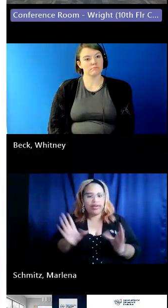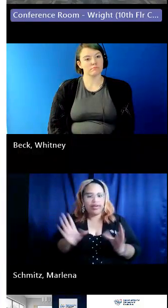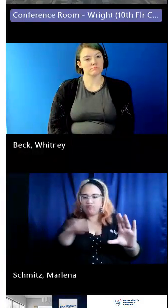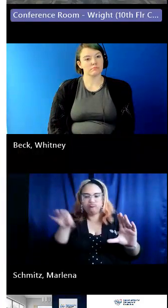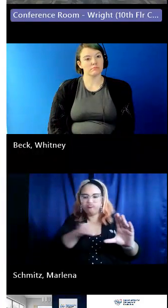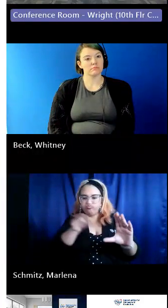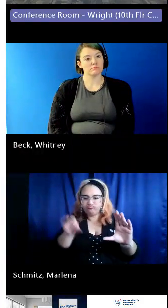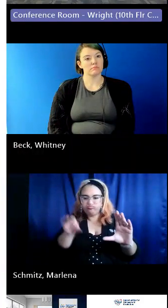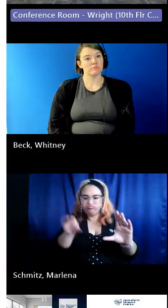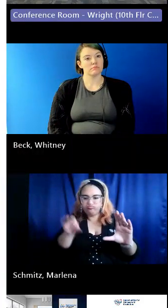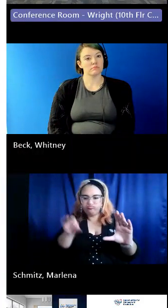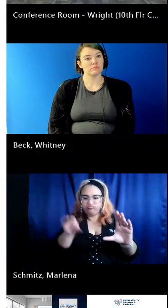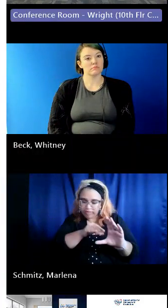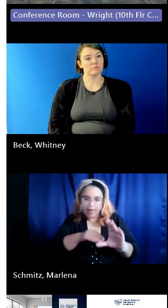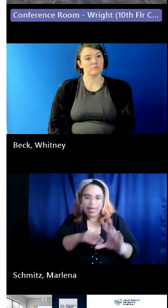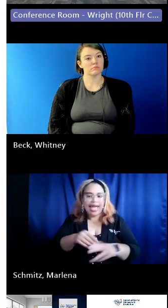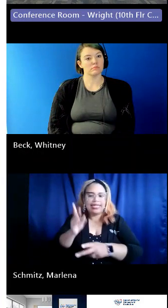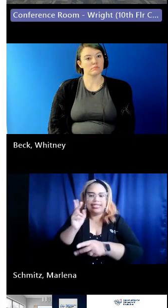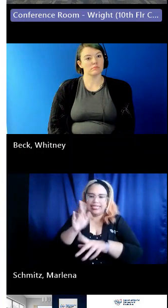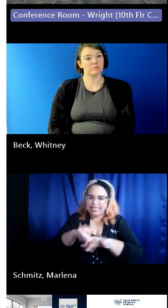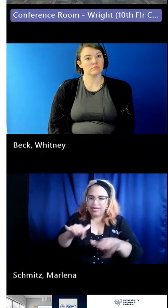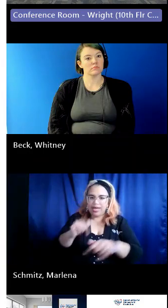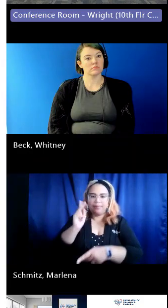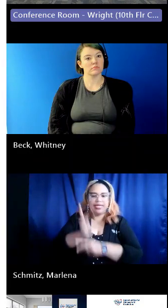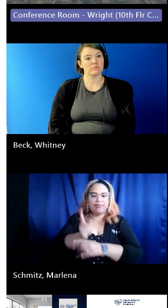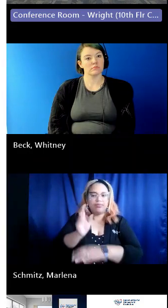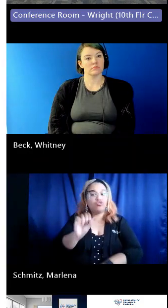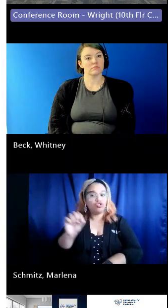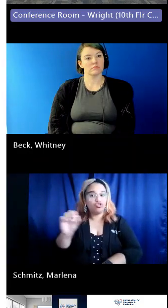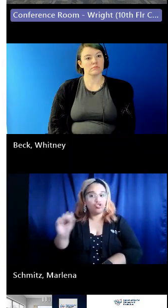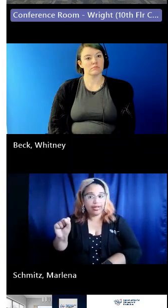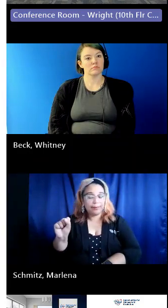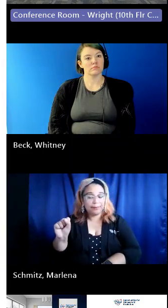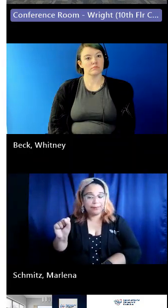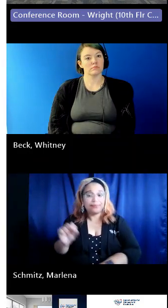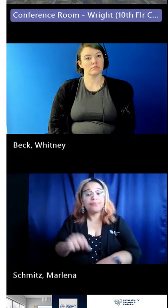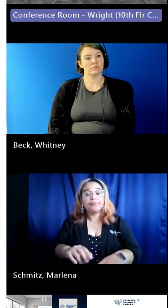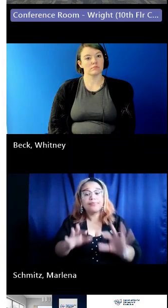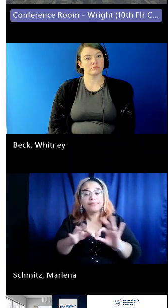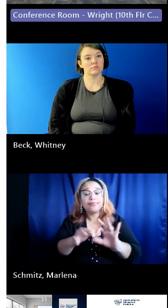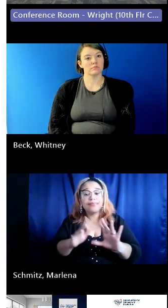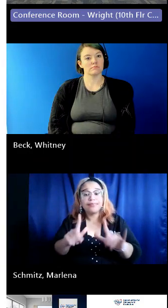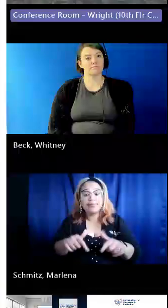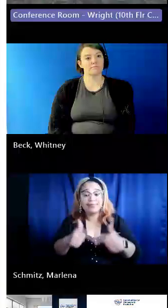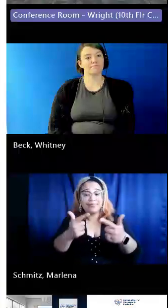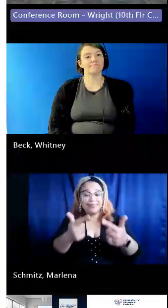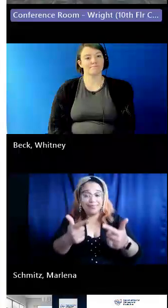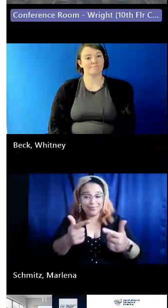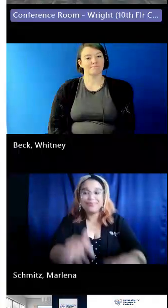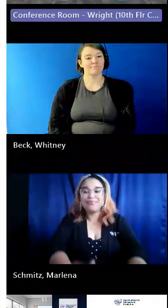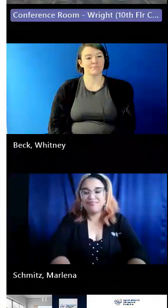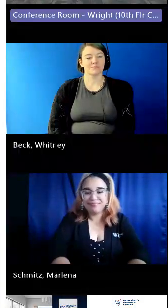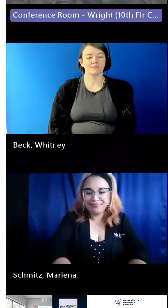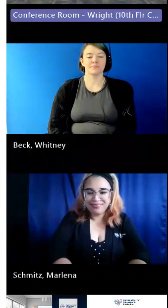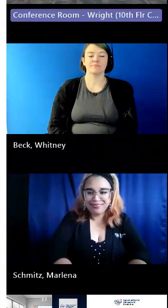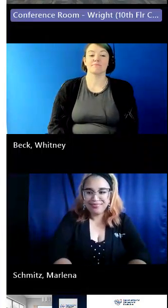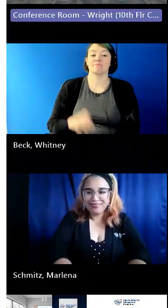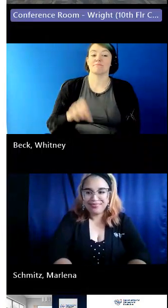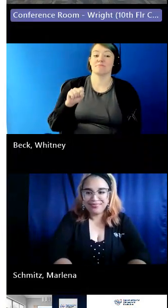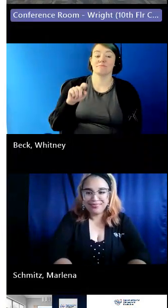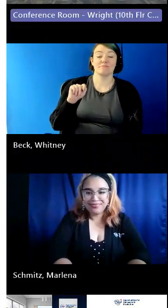very impactful program. Stable Account is really proud to be part of this national initiative, and